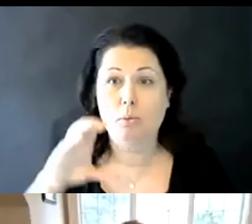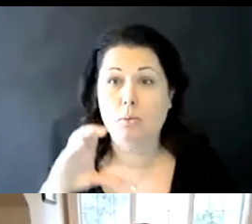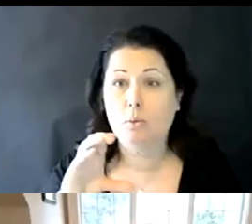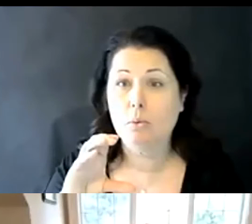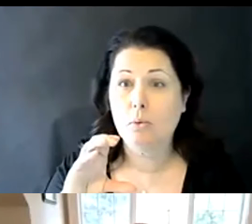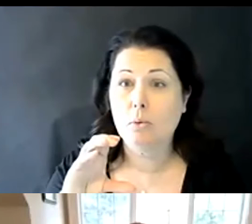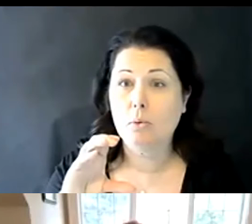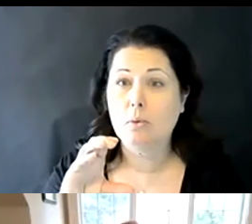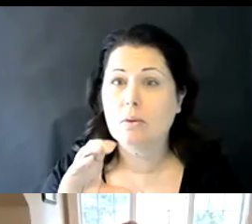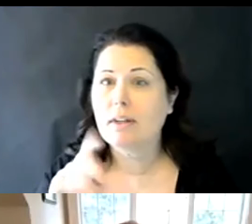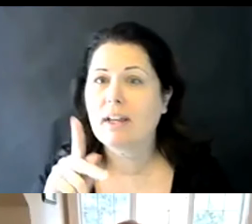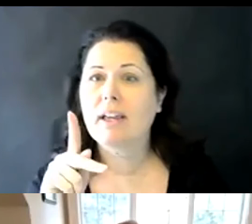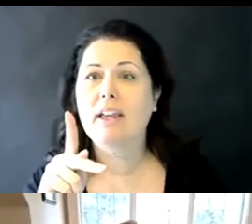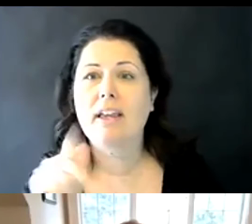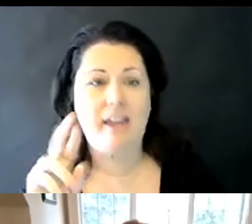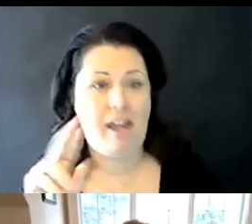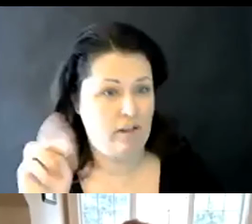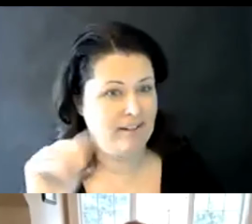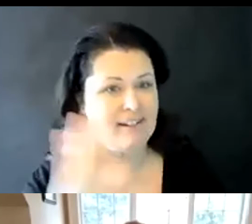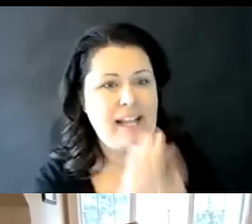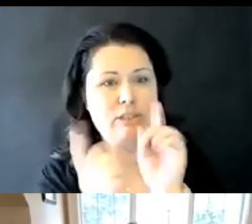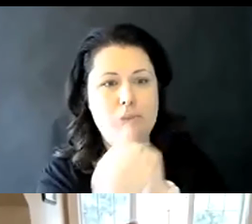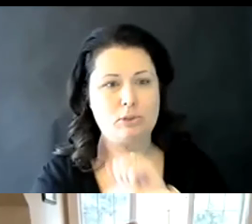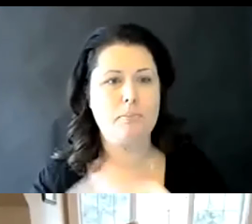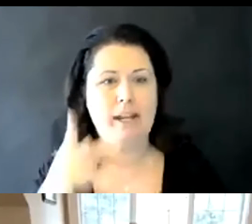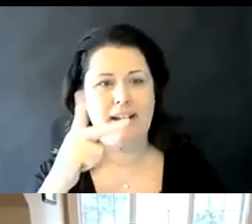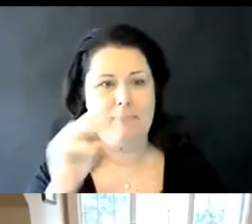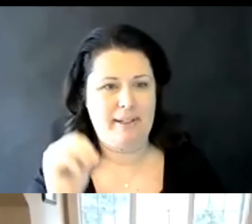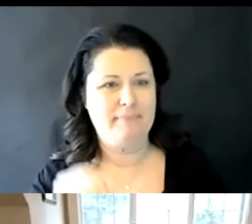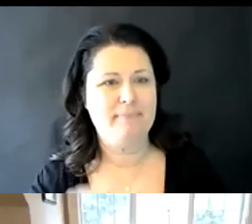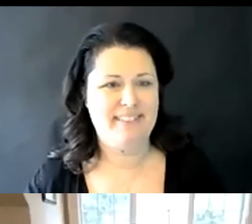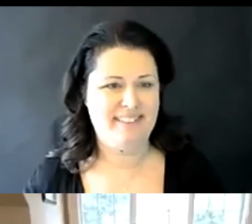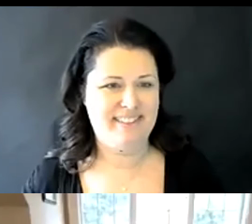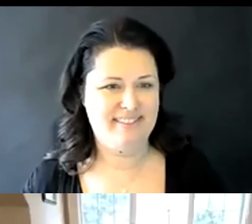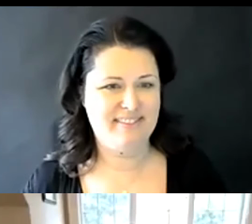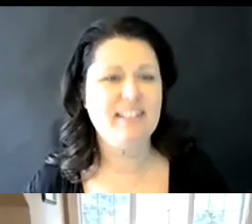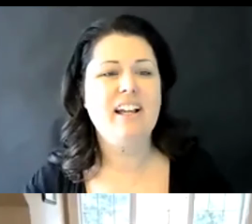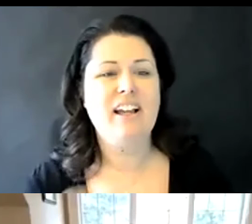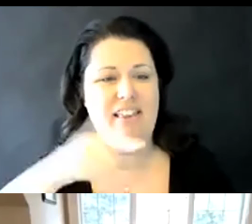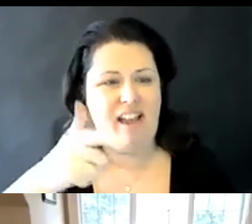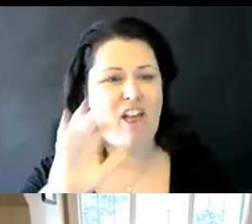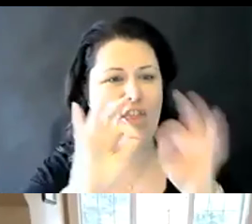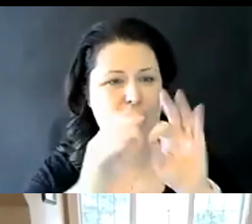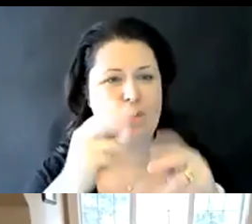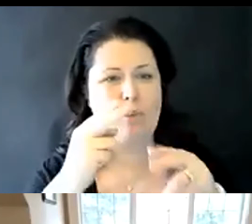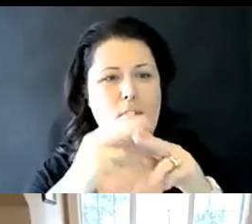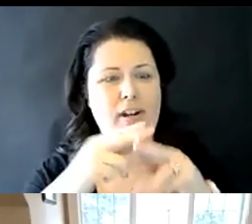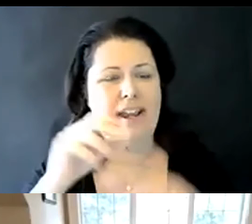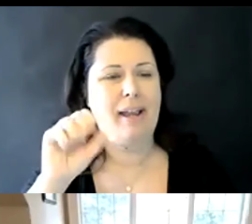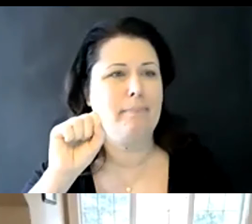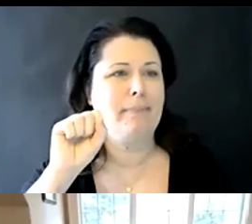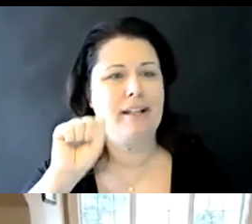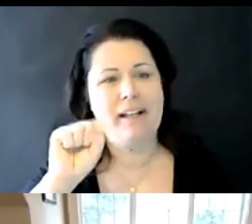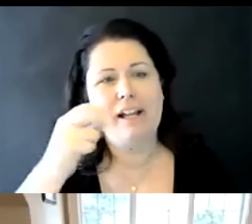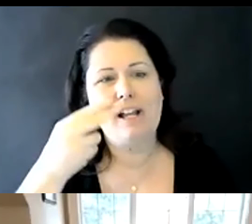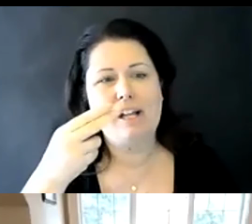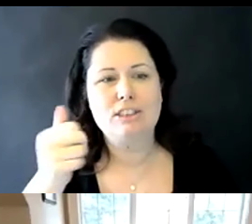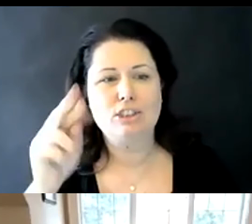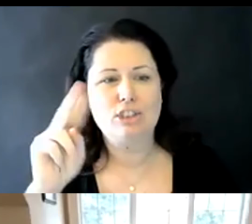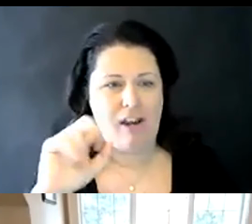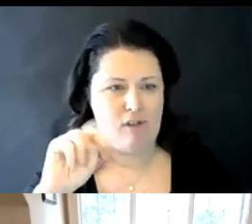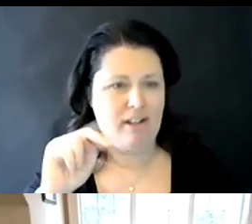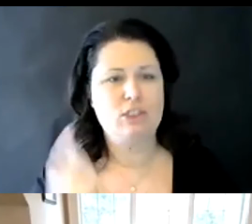Okay, I think we should get started. 12:03. Given we have an action-packed